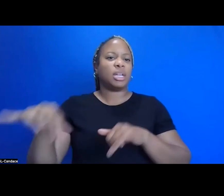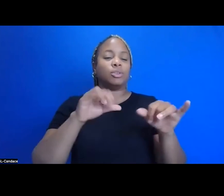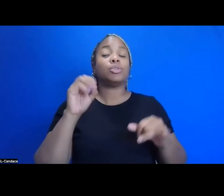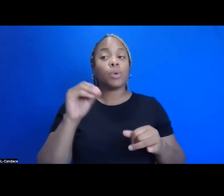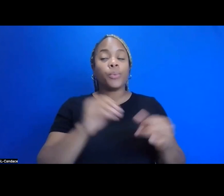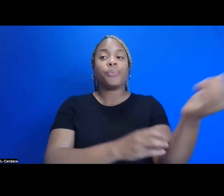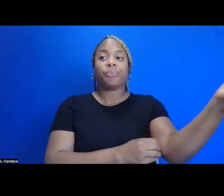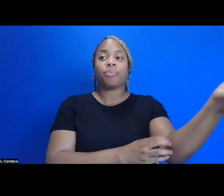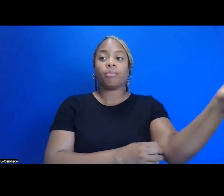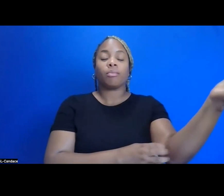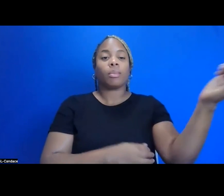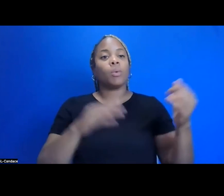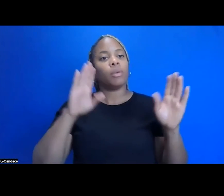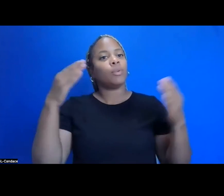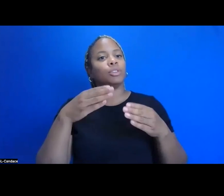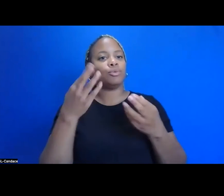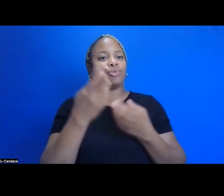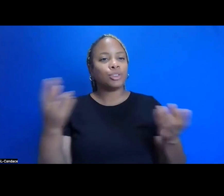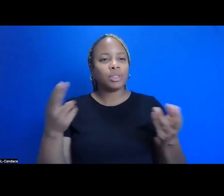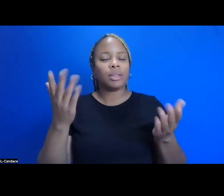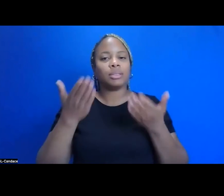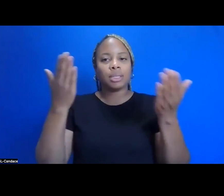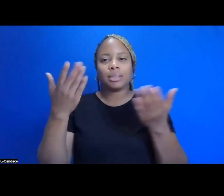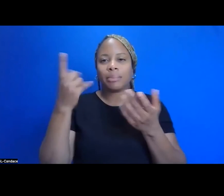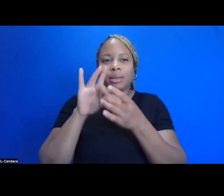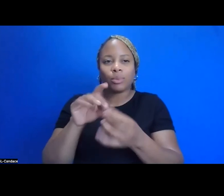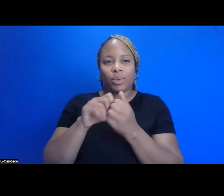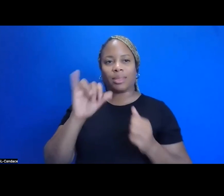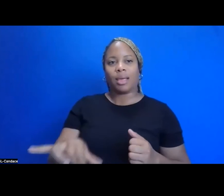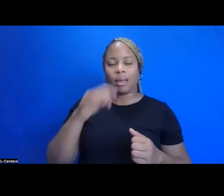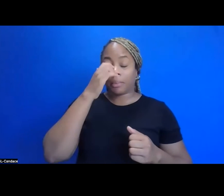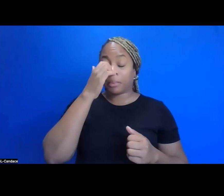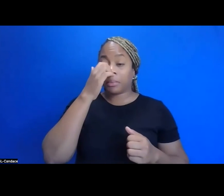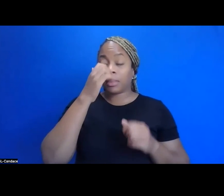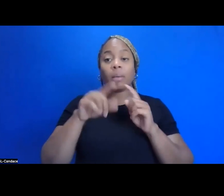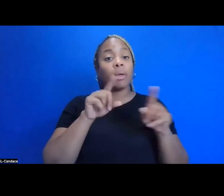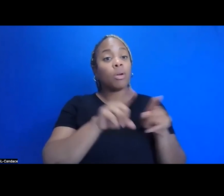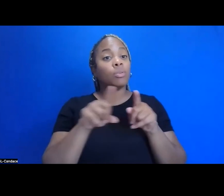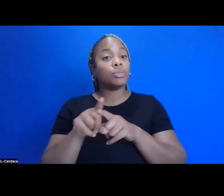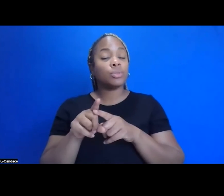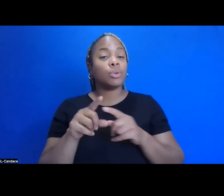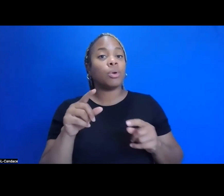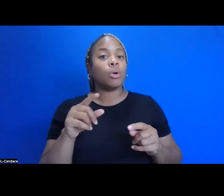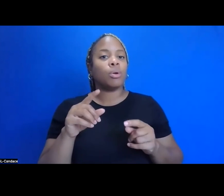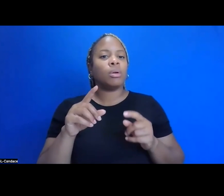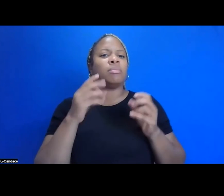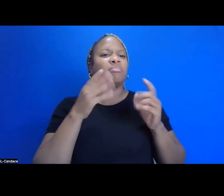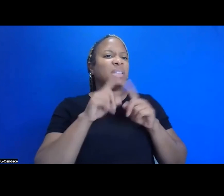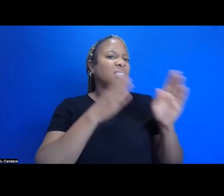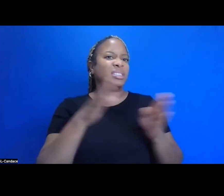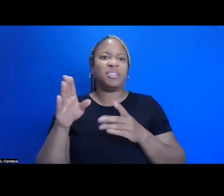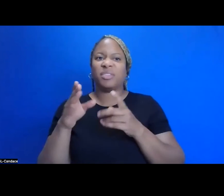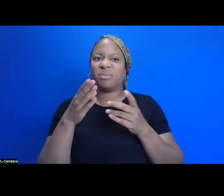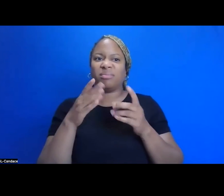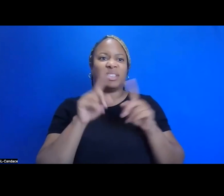to resources that suggest something towards that. But there's also lots of different ways to approach